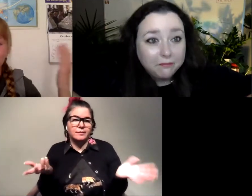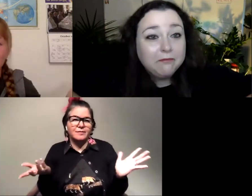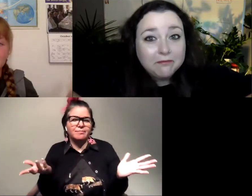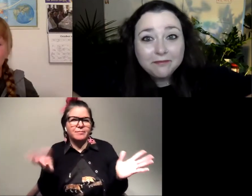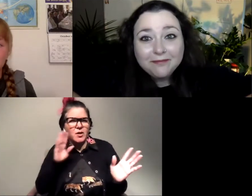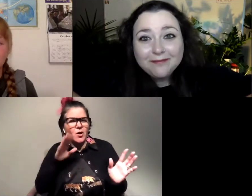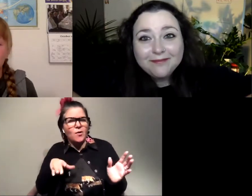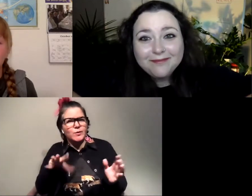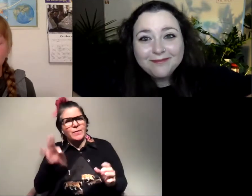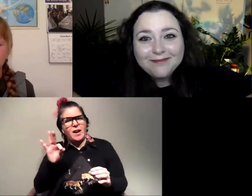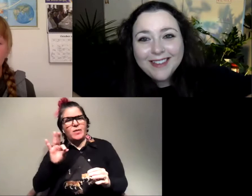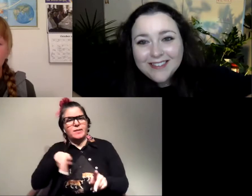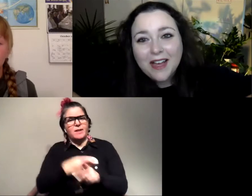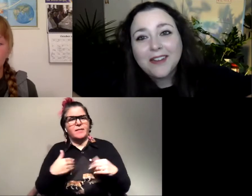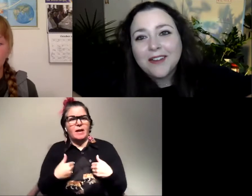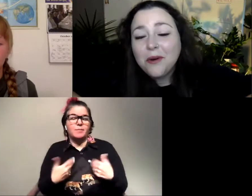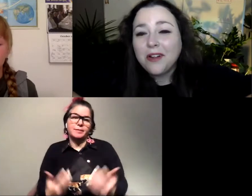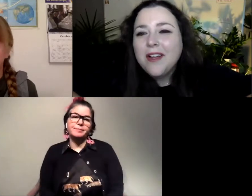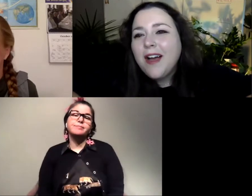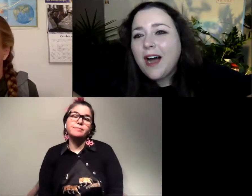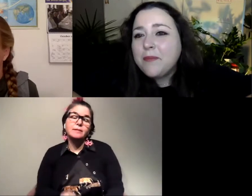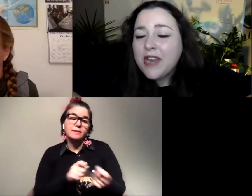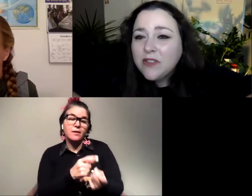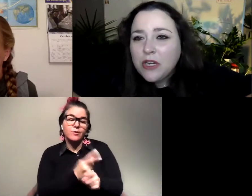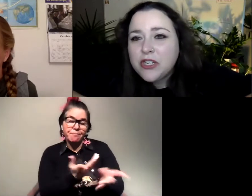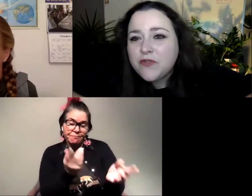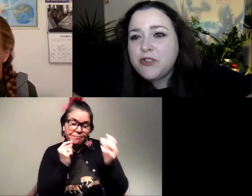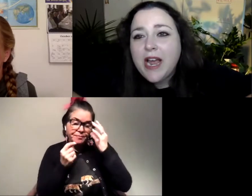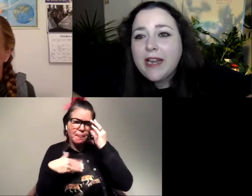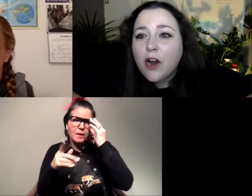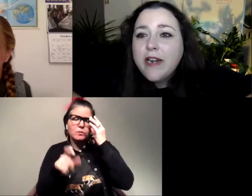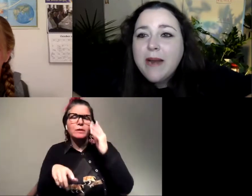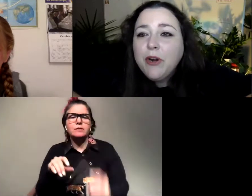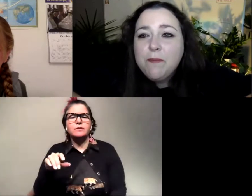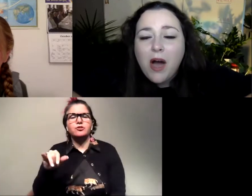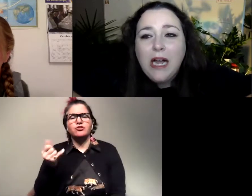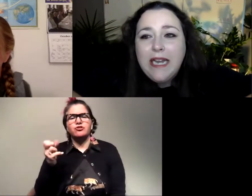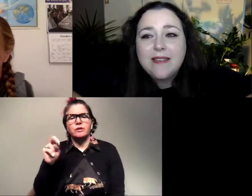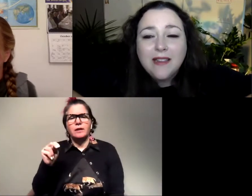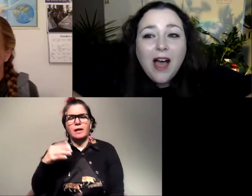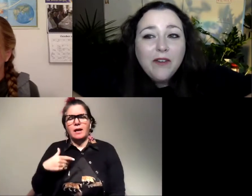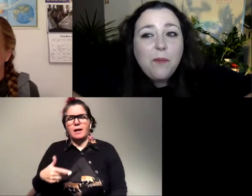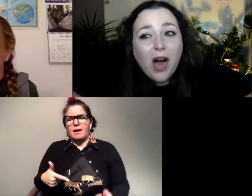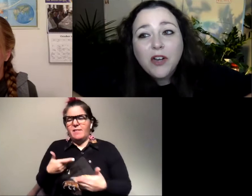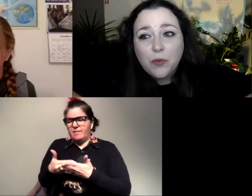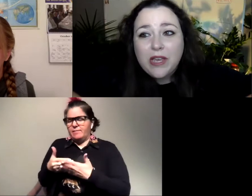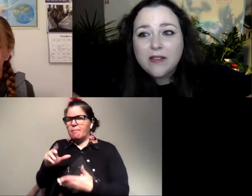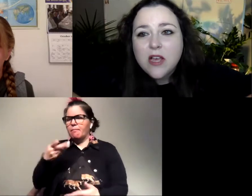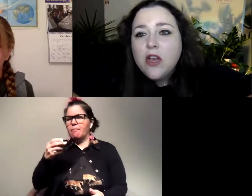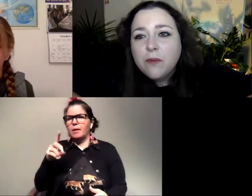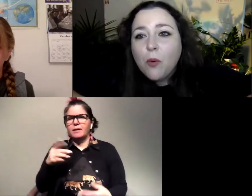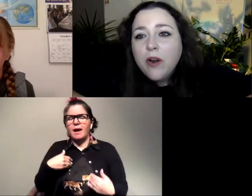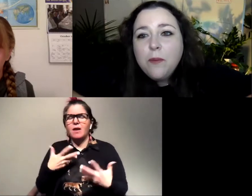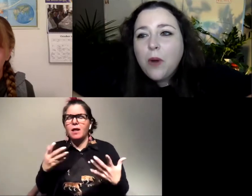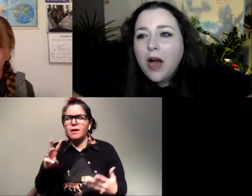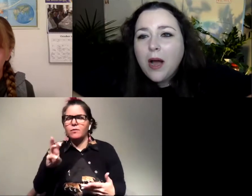to find those sorts of animals. Exactly. Cool. The next question is from Jen. Our neighborhood pond has a lot of pond weeds.